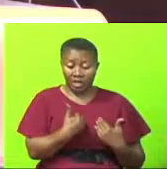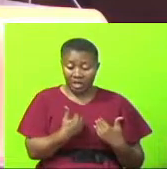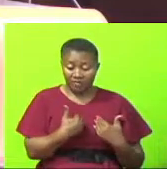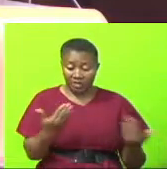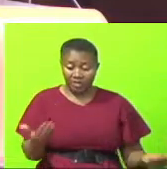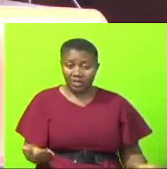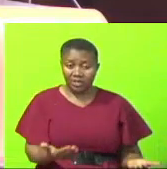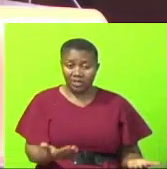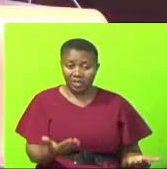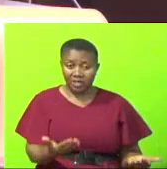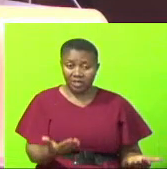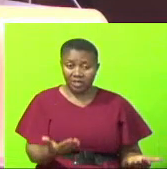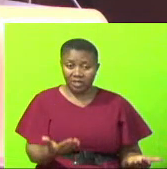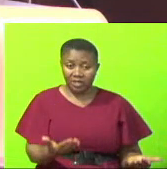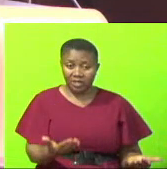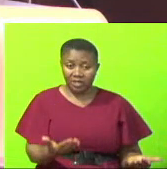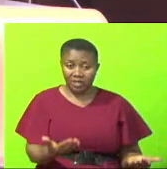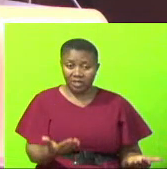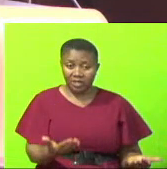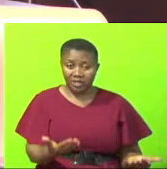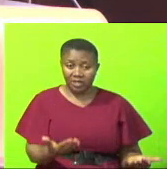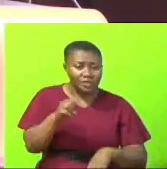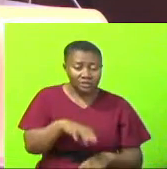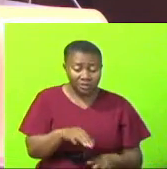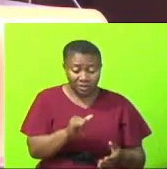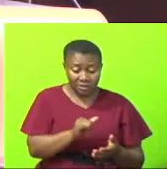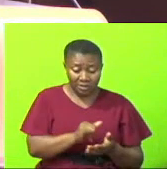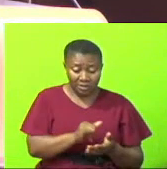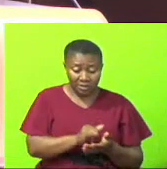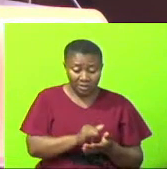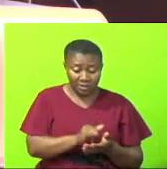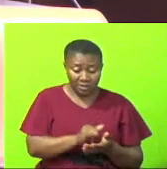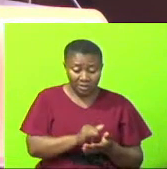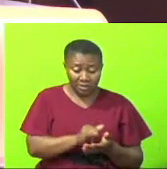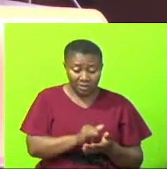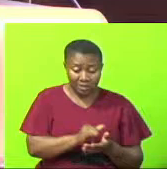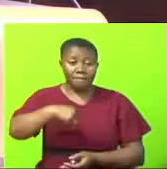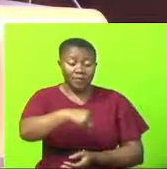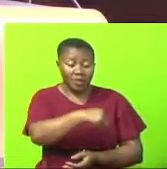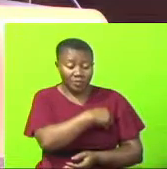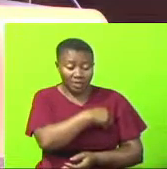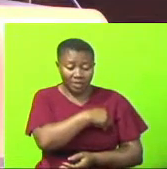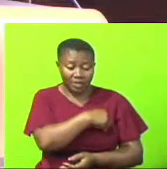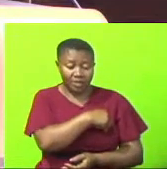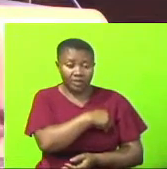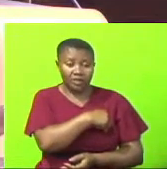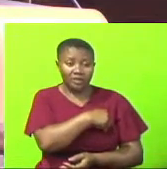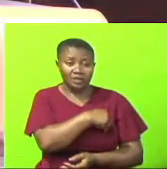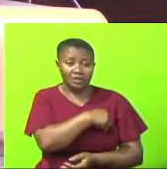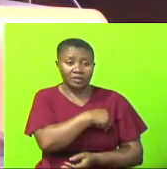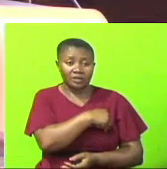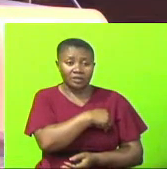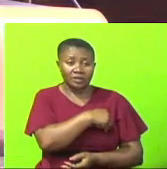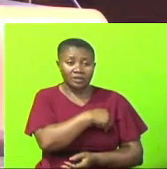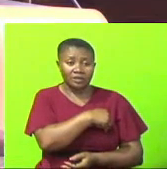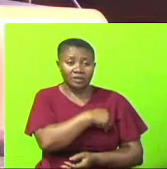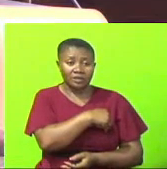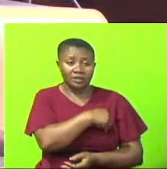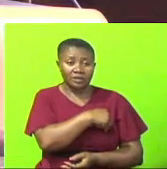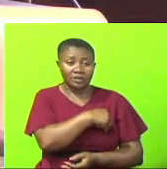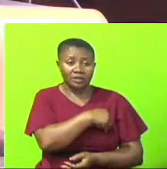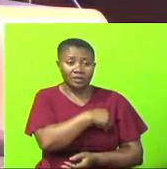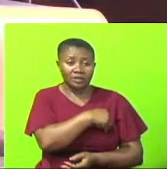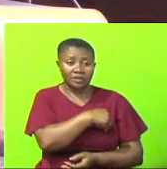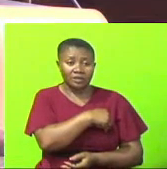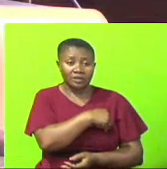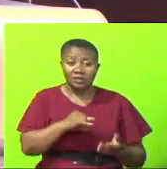that a member of Parliament, a statement that a member of Parliament had made, and we are